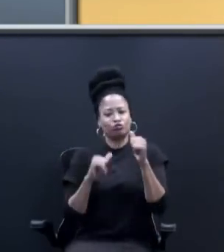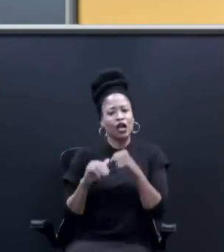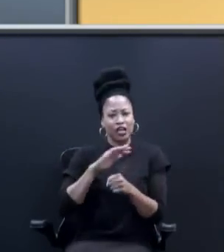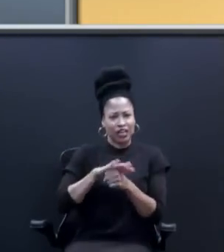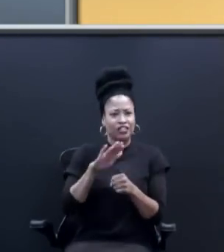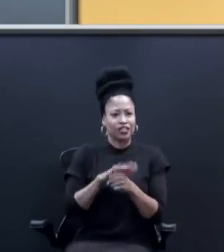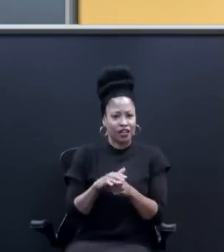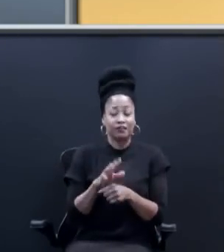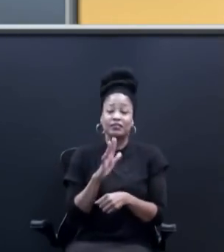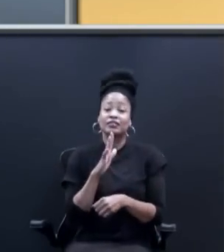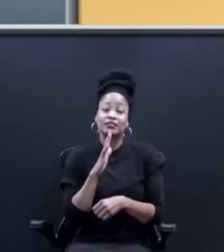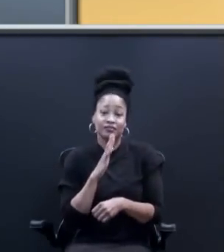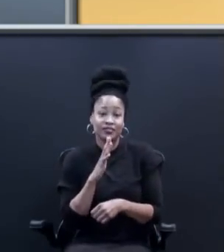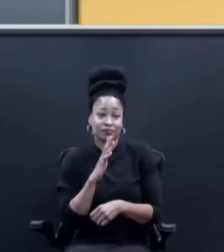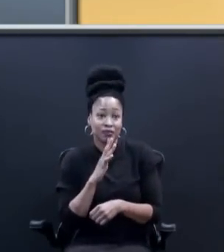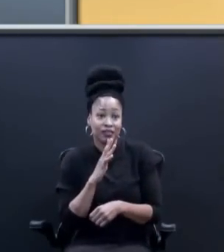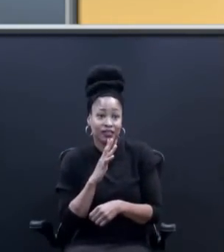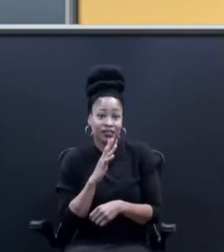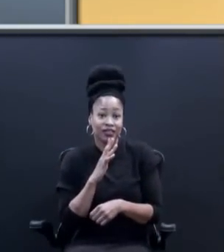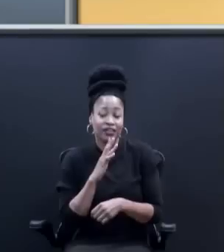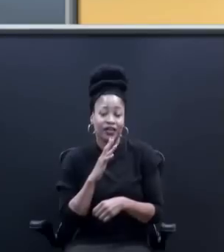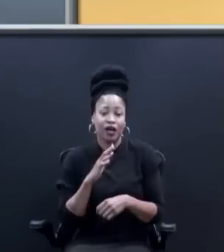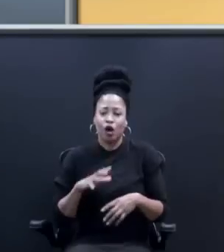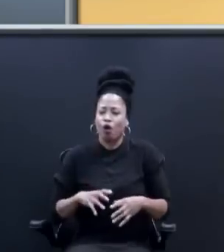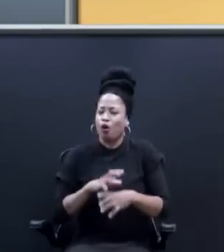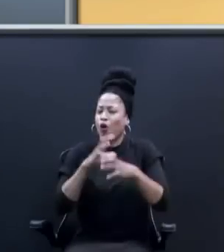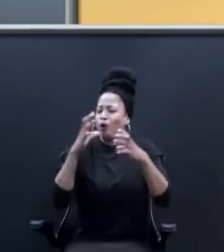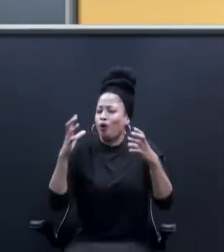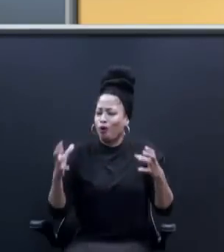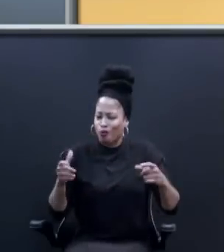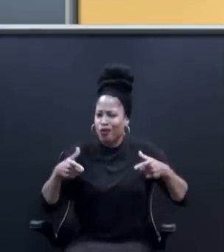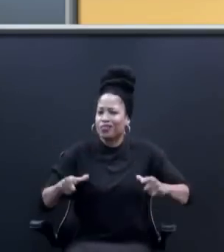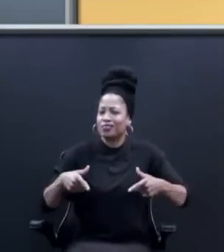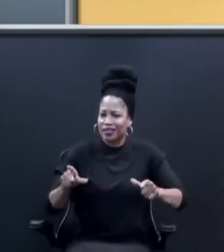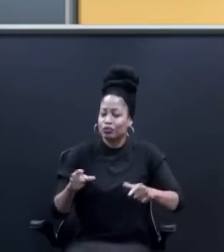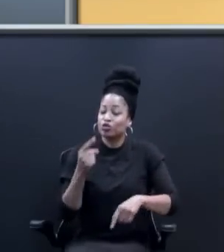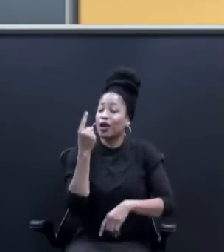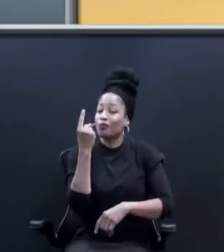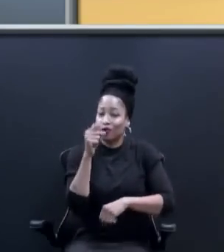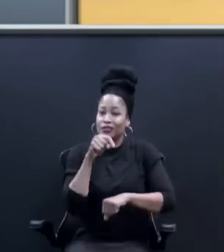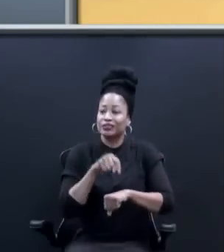to speak a whole lot of languages at one time.